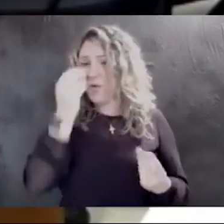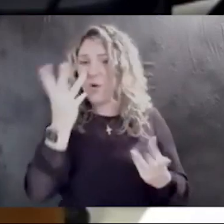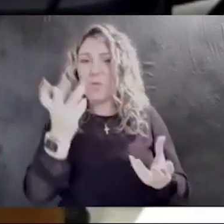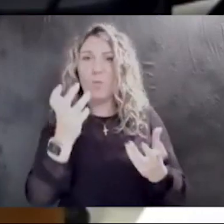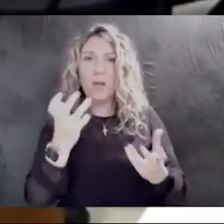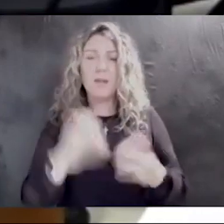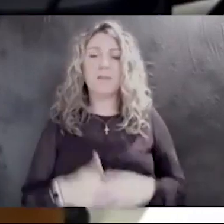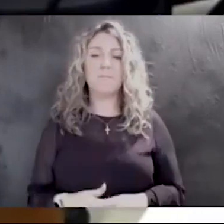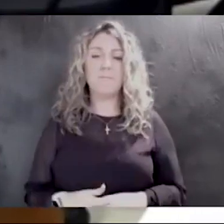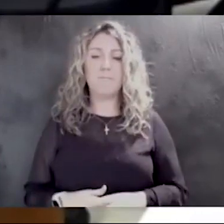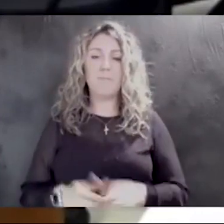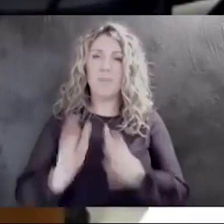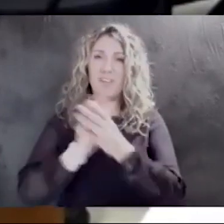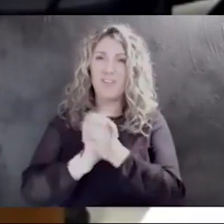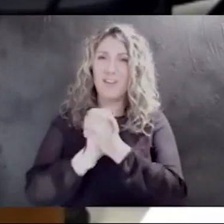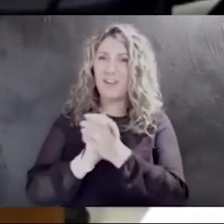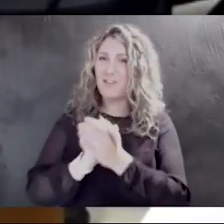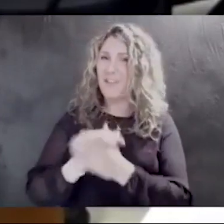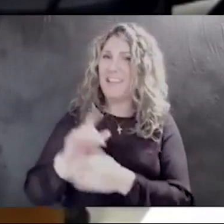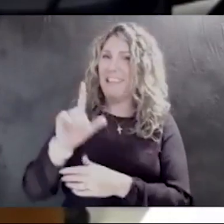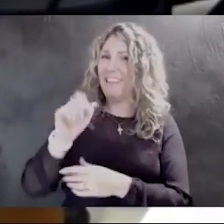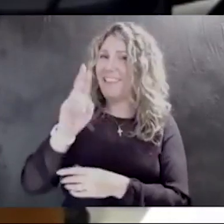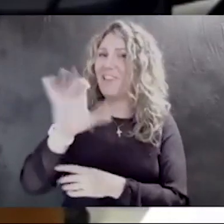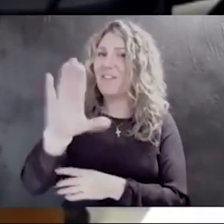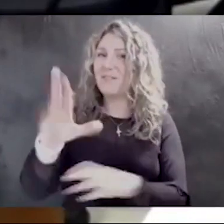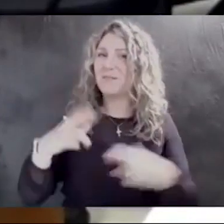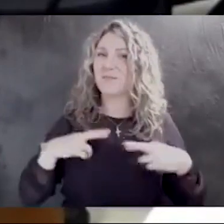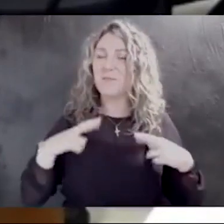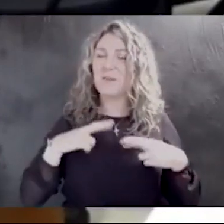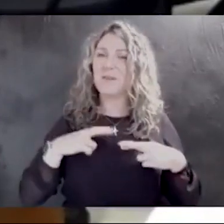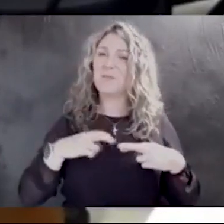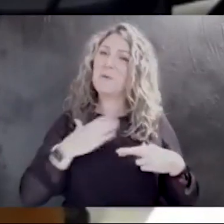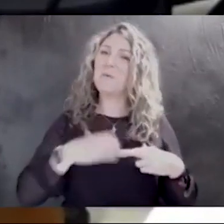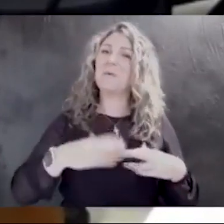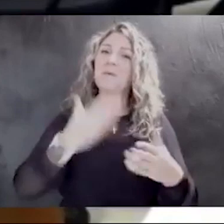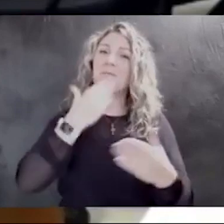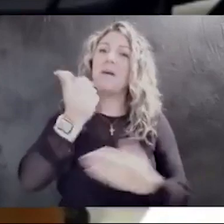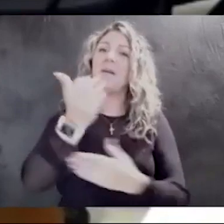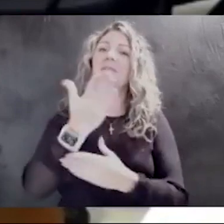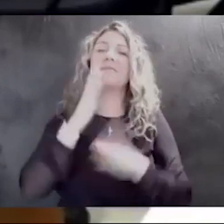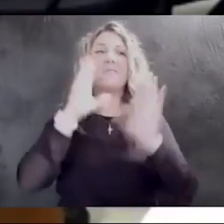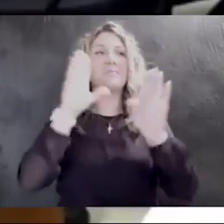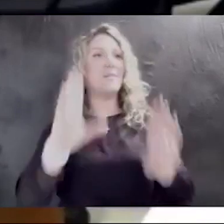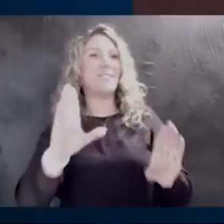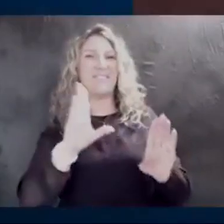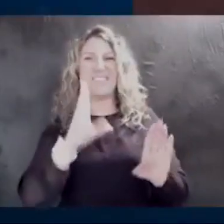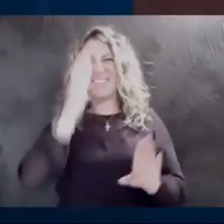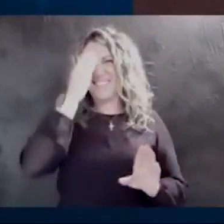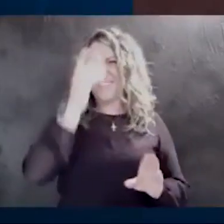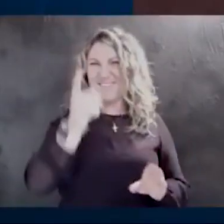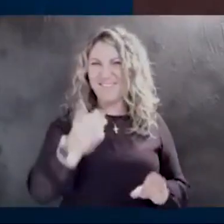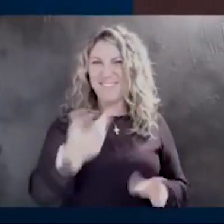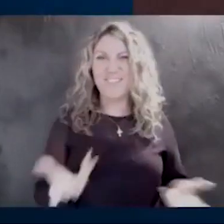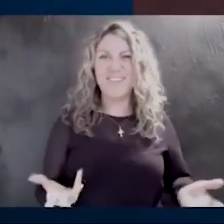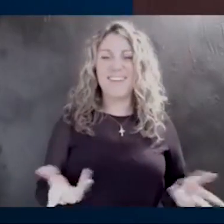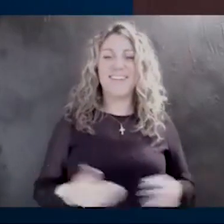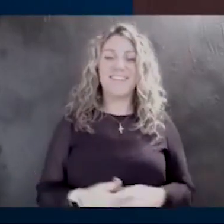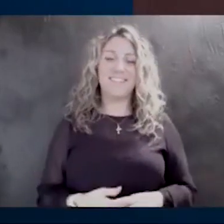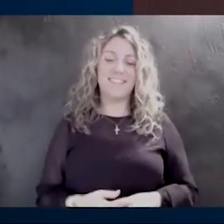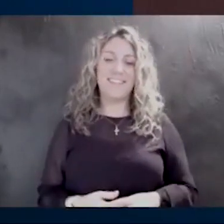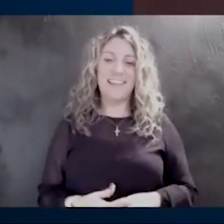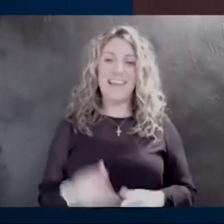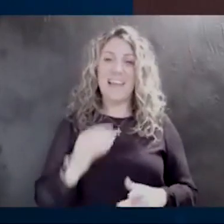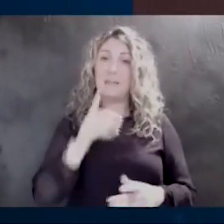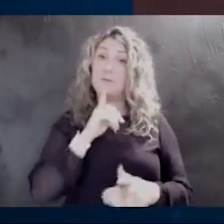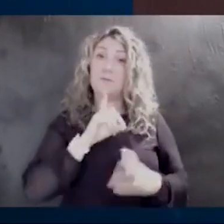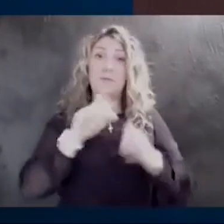to congratulate Larry on his retirement and wish him the very best. It's been great to get to know you, and certainly it's been a challenging